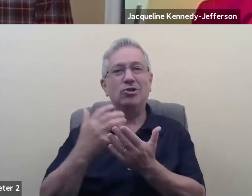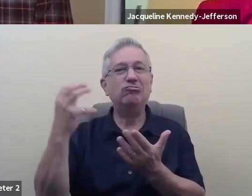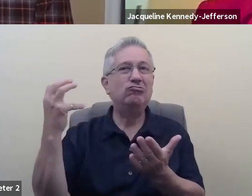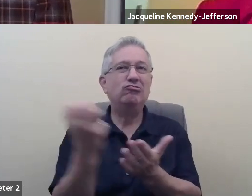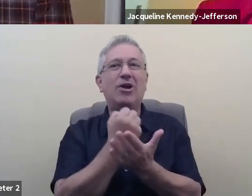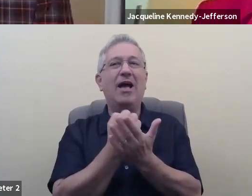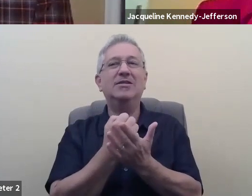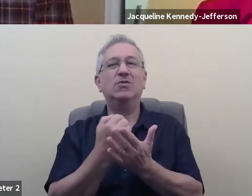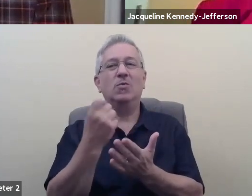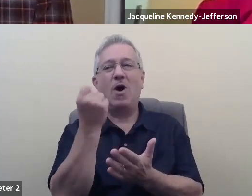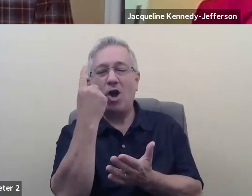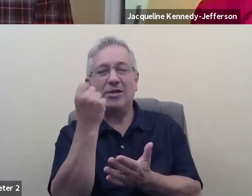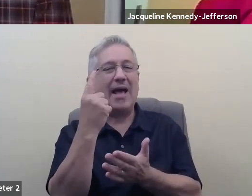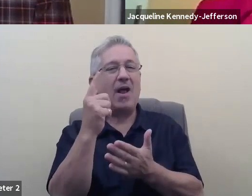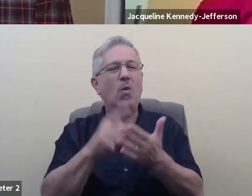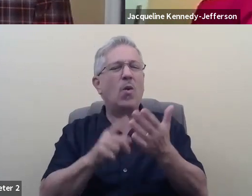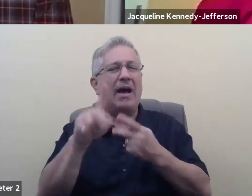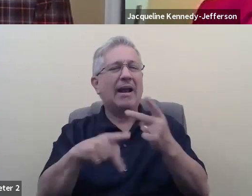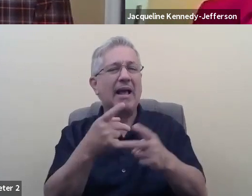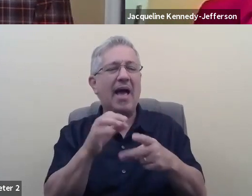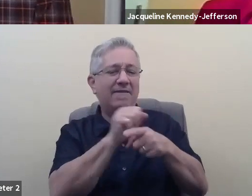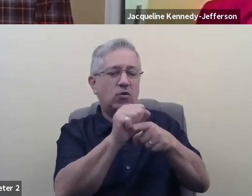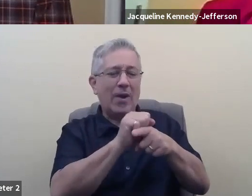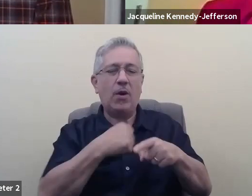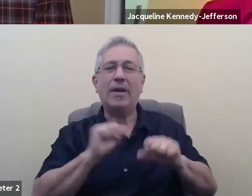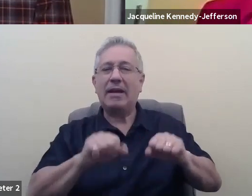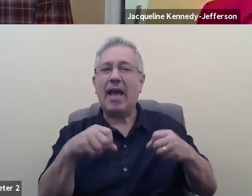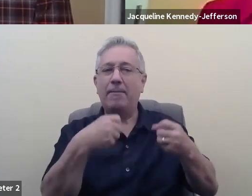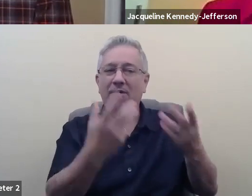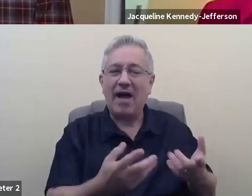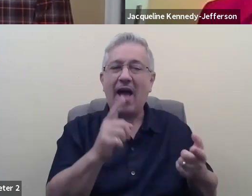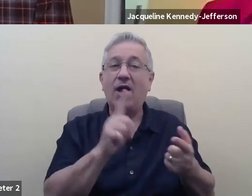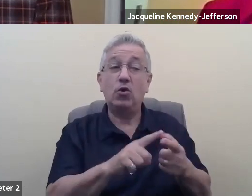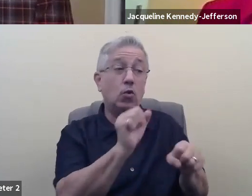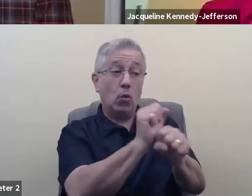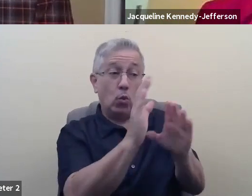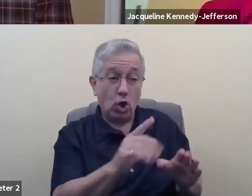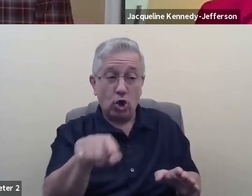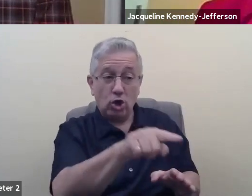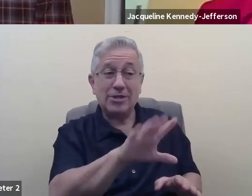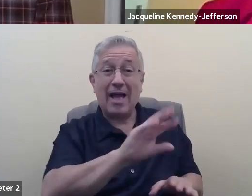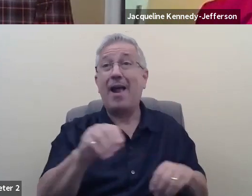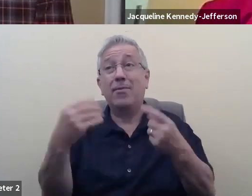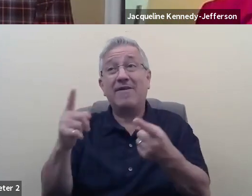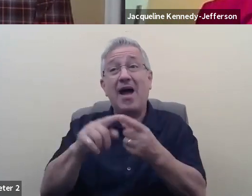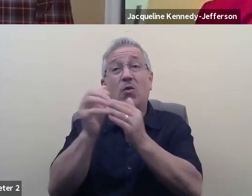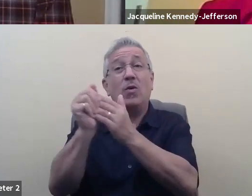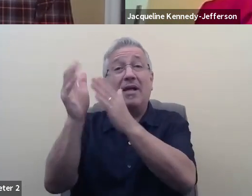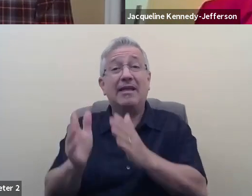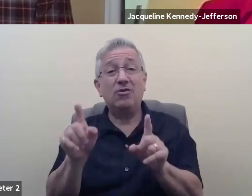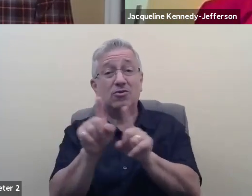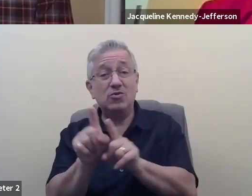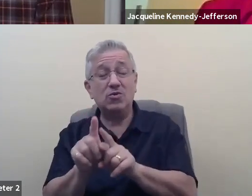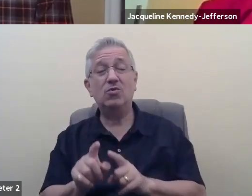development that we have available, not just for our associates, but also for our leaders. And so we're looking at implementing an inclusive